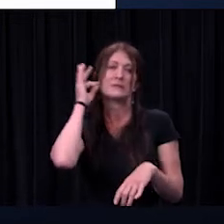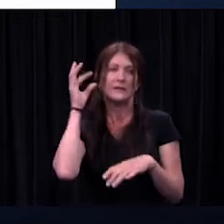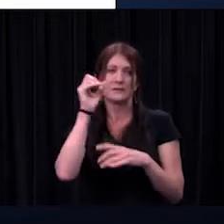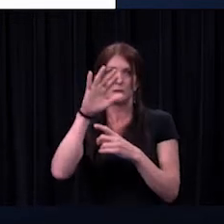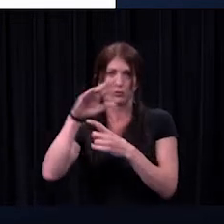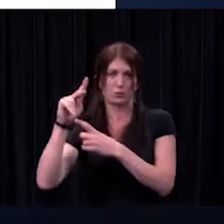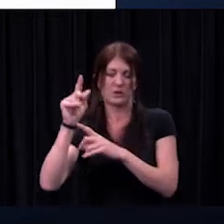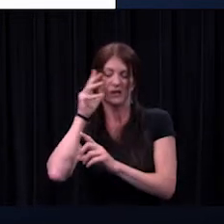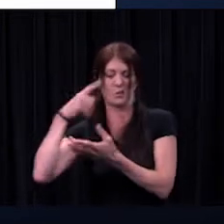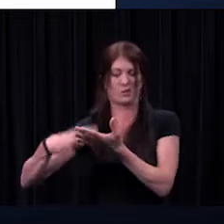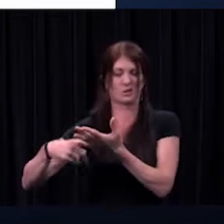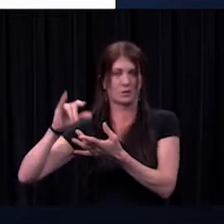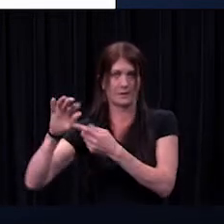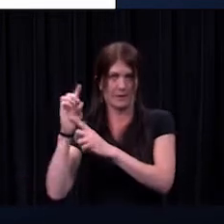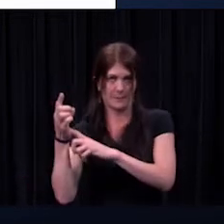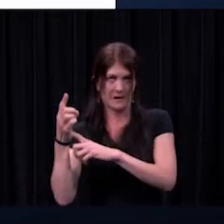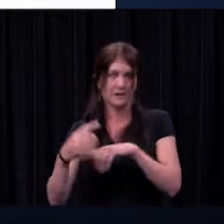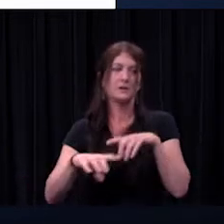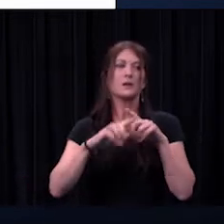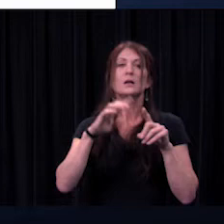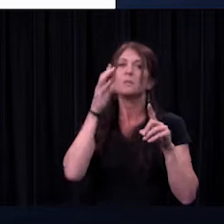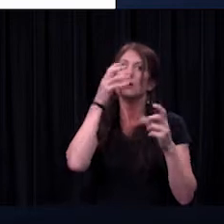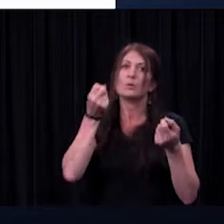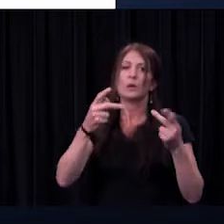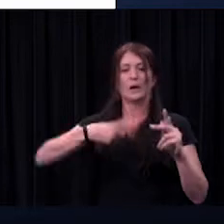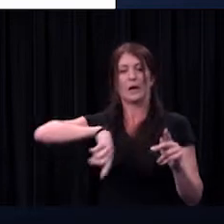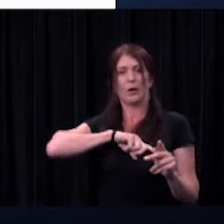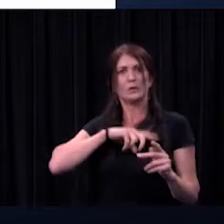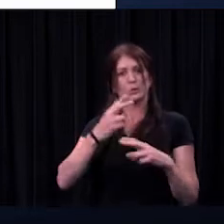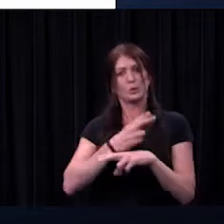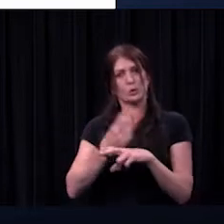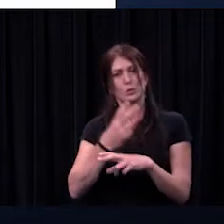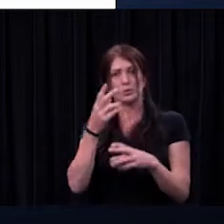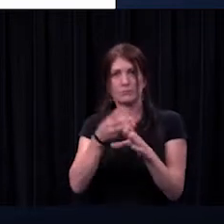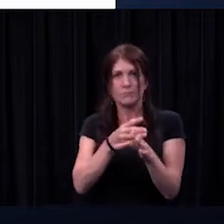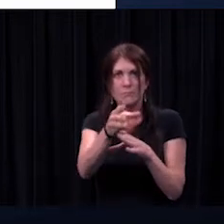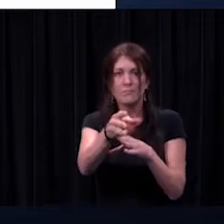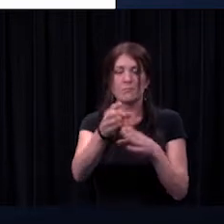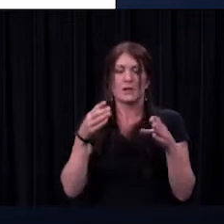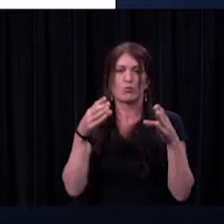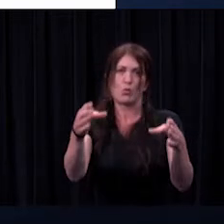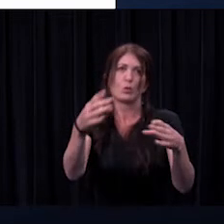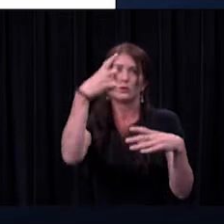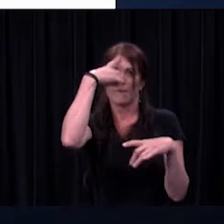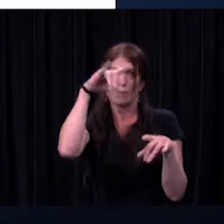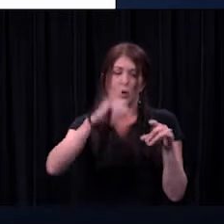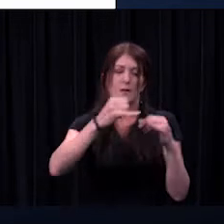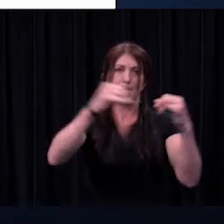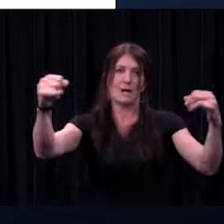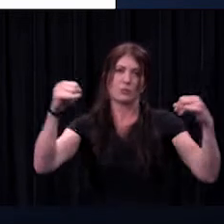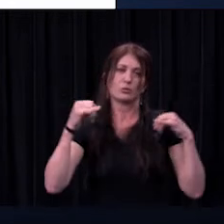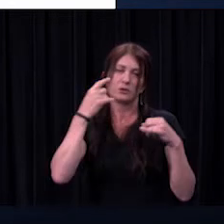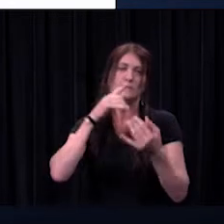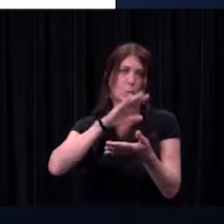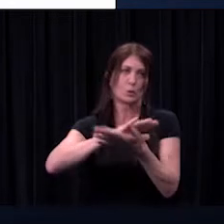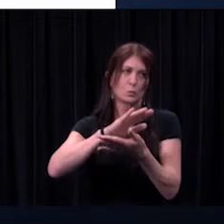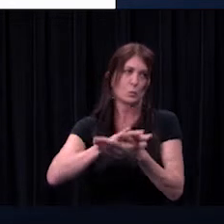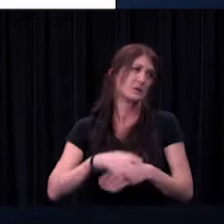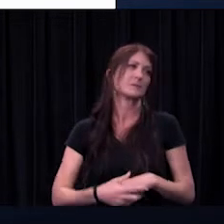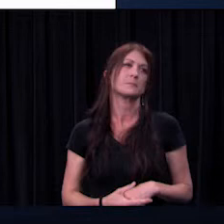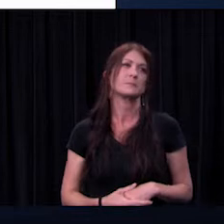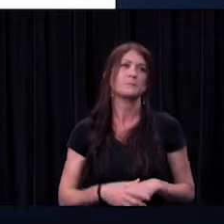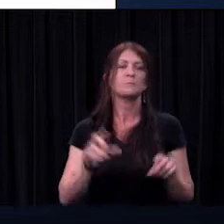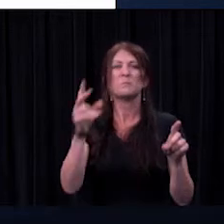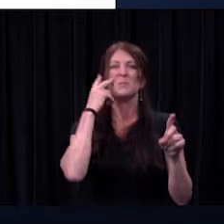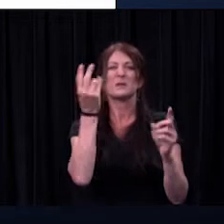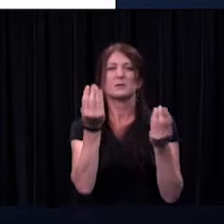discuss in a minute, will allow us to use some major roadways as boundaries for those schools. Here's kind of a larger